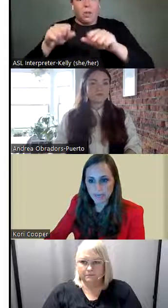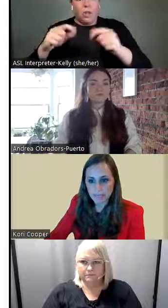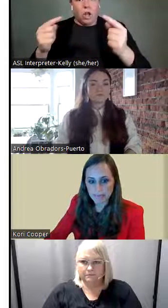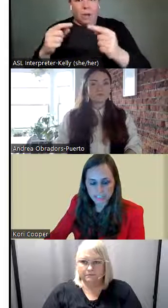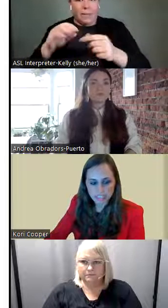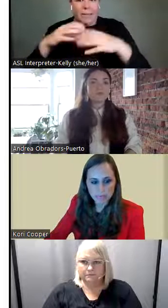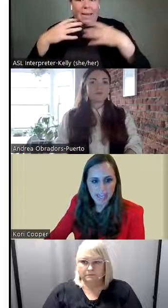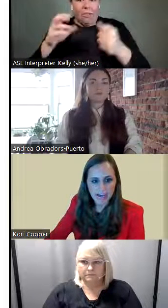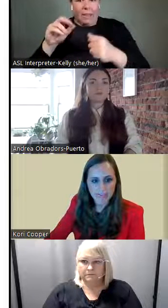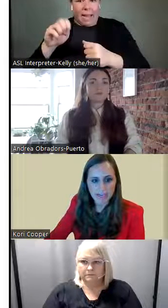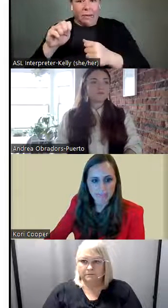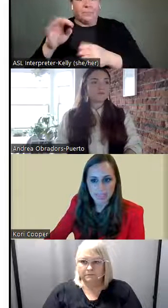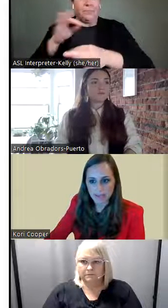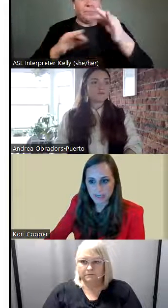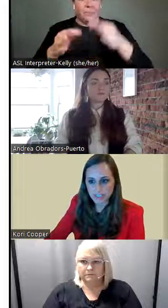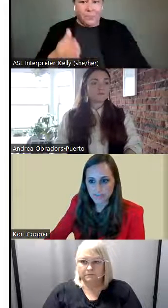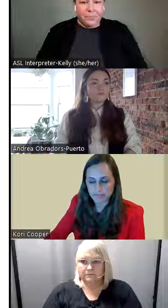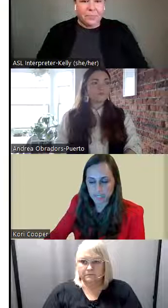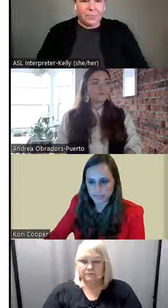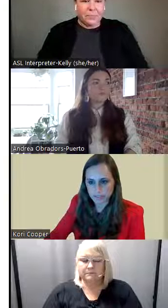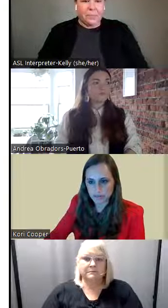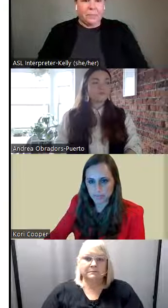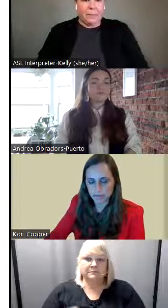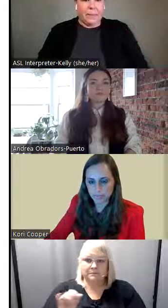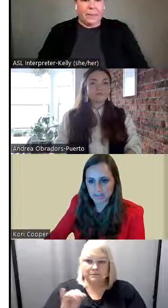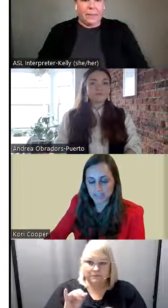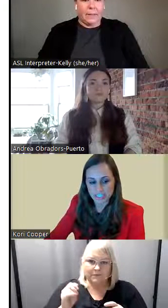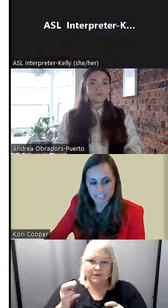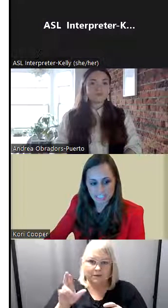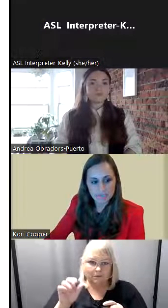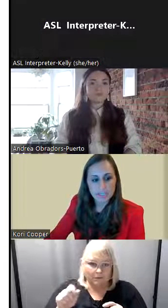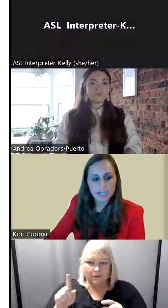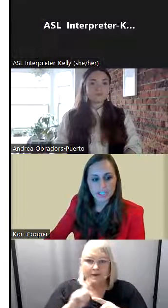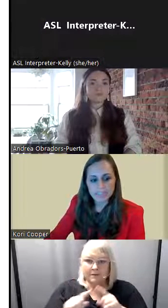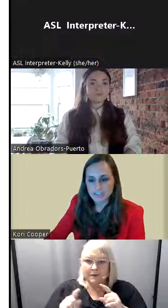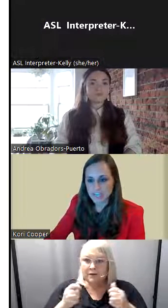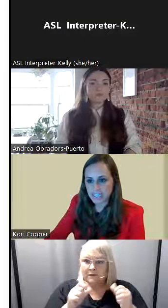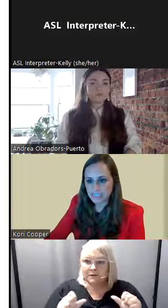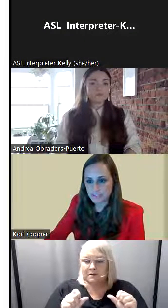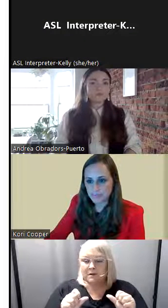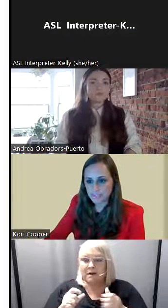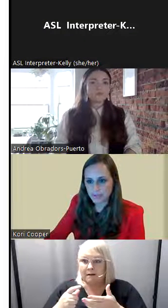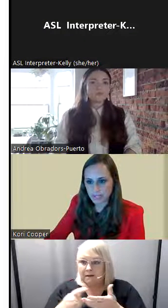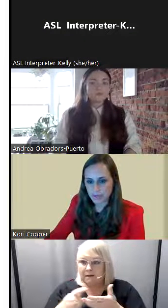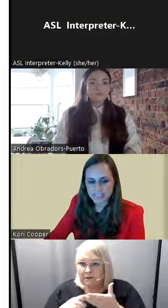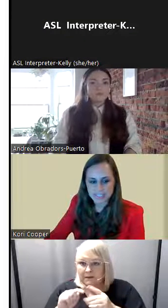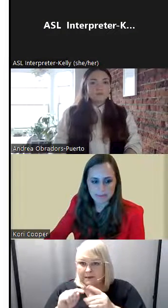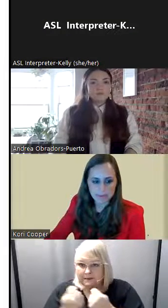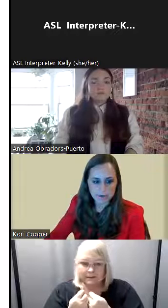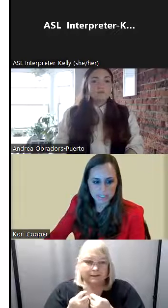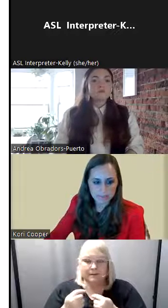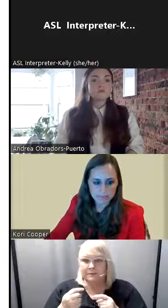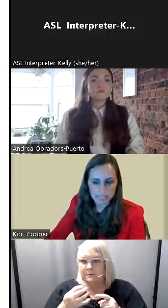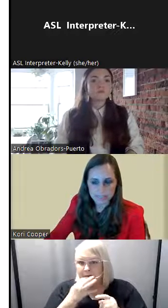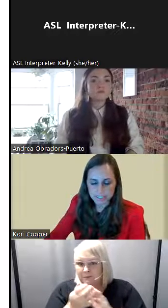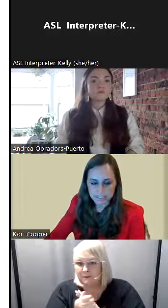Andrea mentioned, we have collaboration of different experts on our improvement and innovation team. human-centered design experts, which Andrea brings to the table,